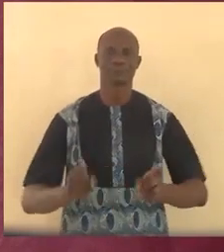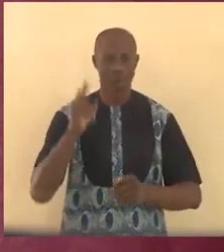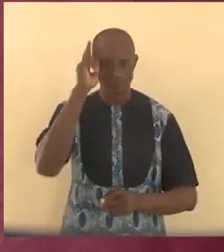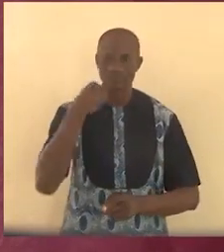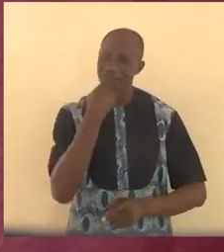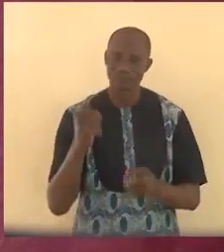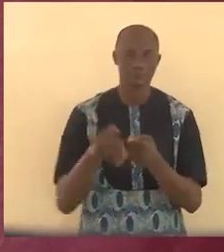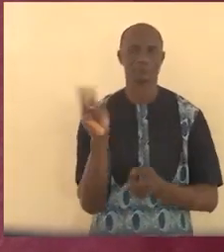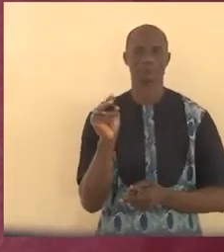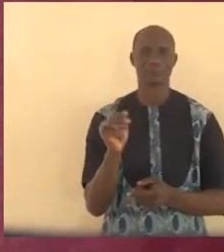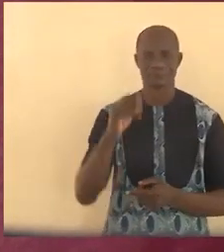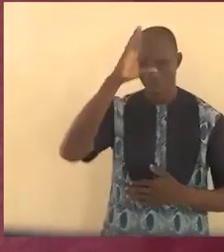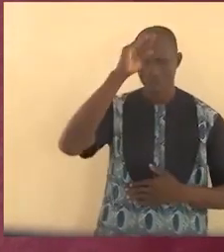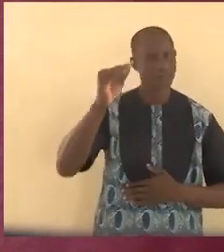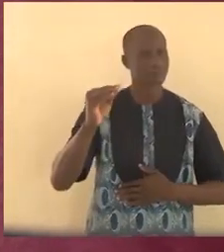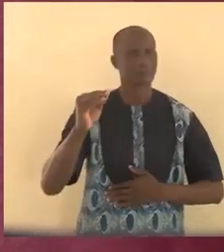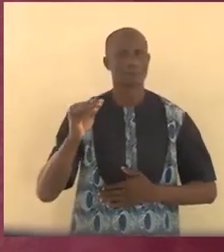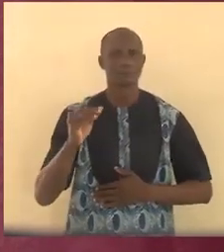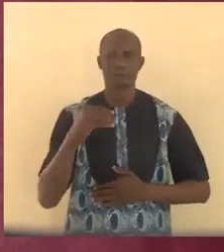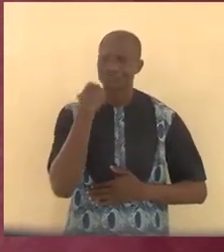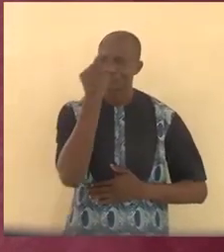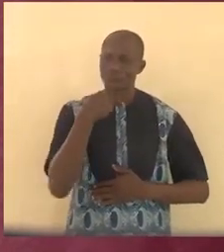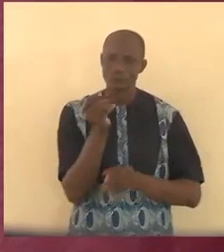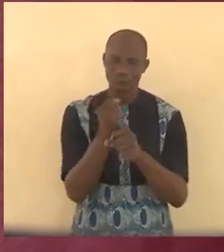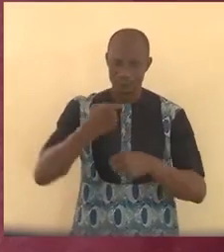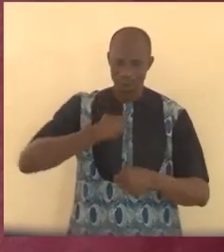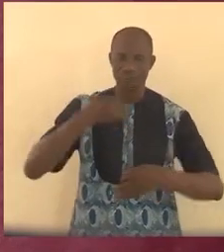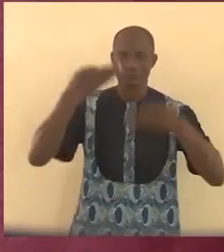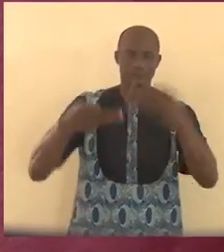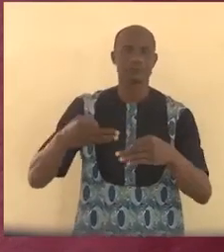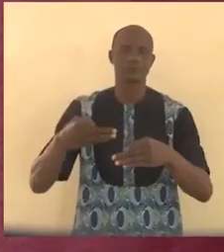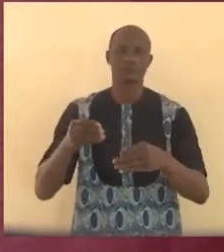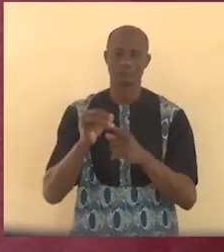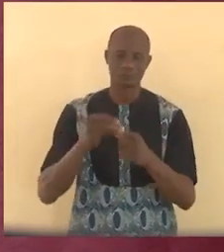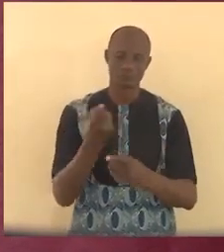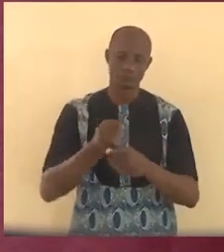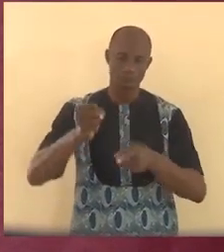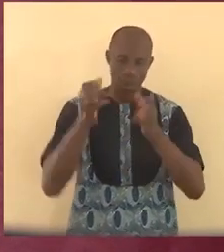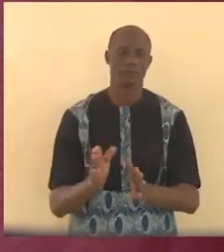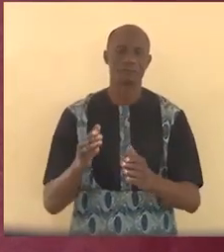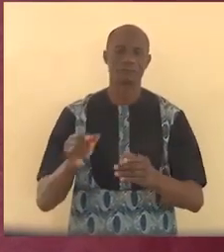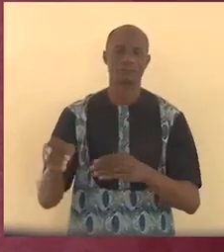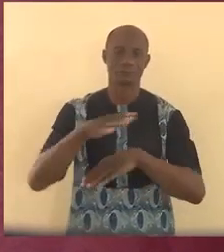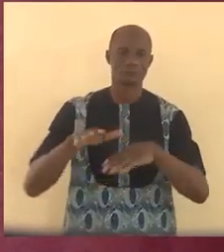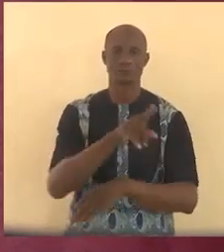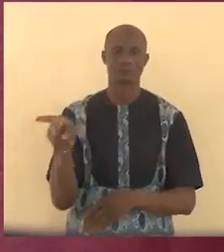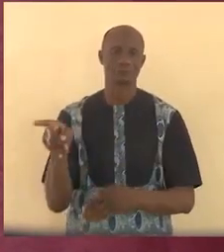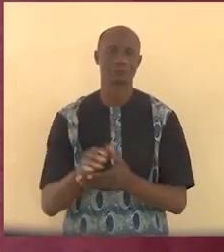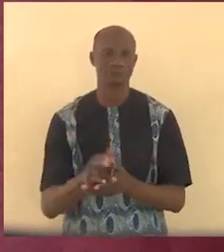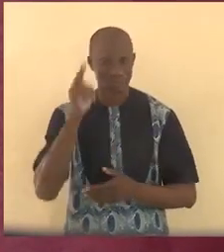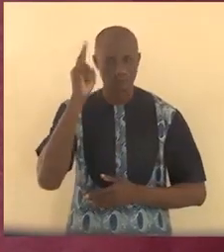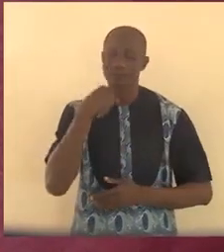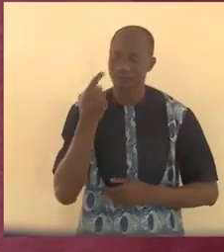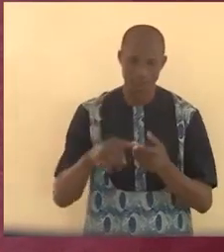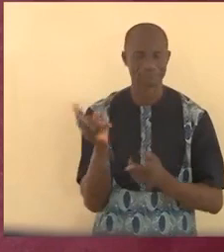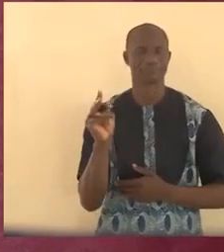But he said to him, "Man, who made me a judge or divider over you?" And he